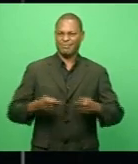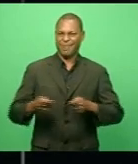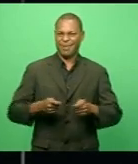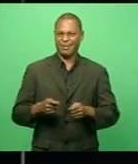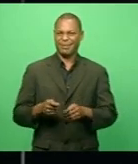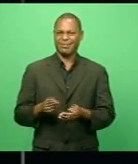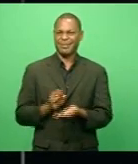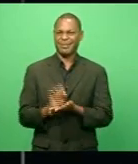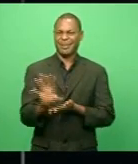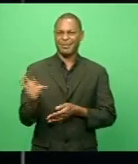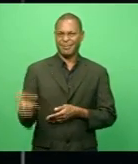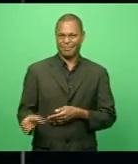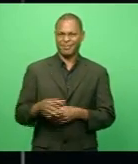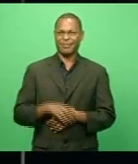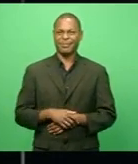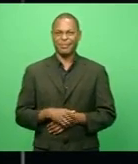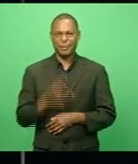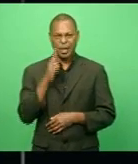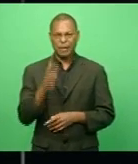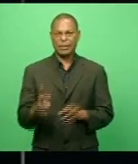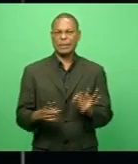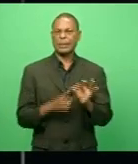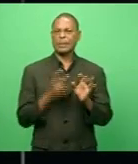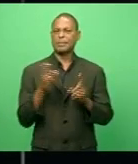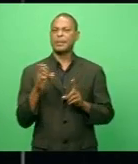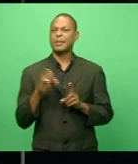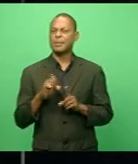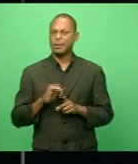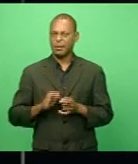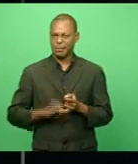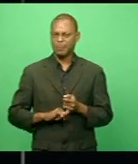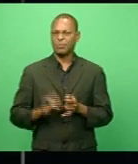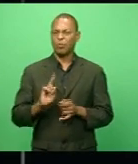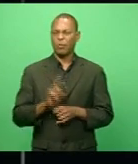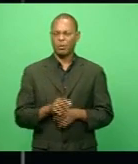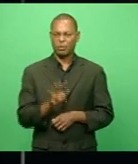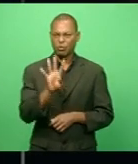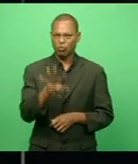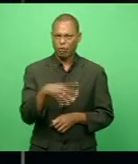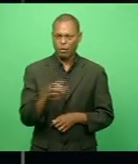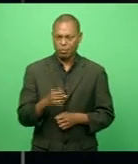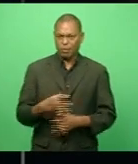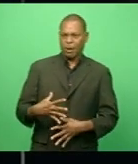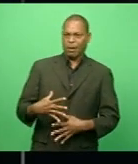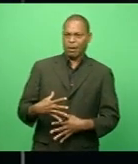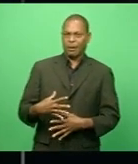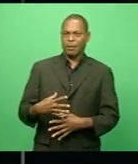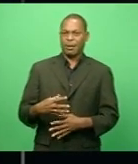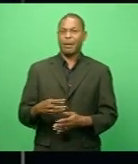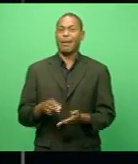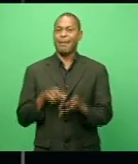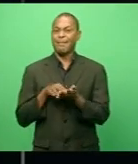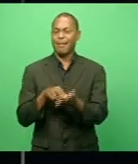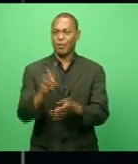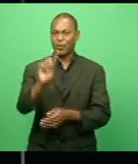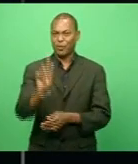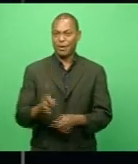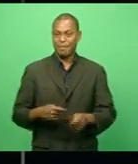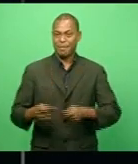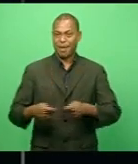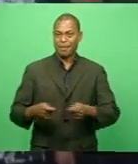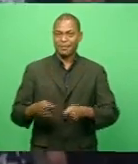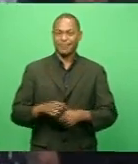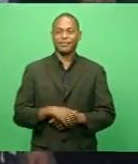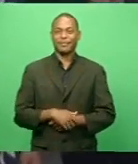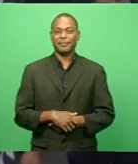products. This was noted by Permanent Secretary Joshua Wycliffe during a snap check at the Namaka market in Nandi today. Details with Felipe